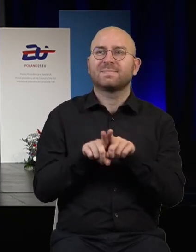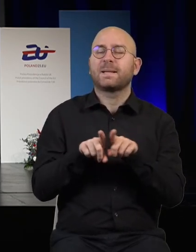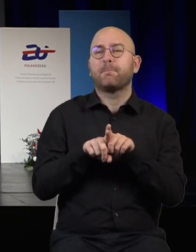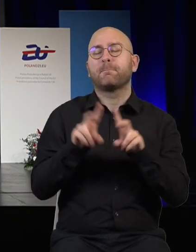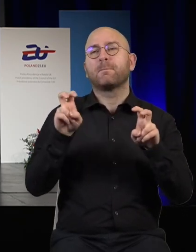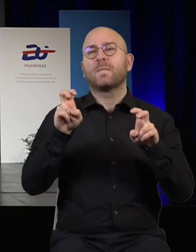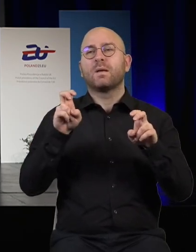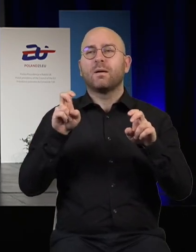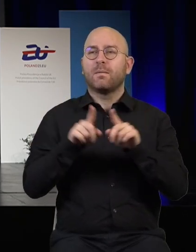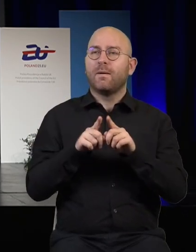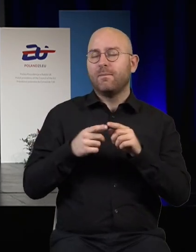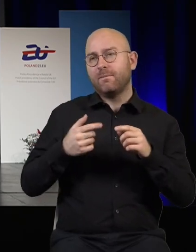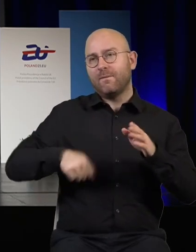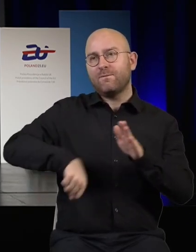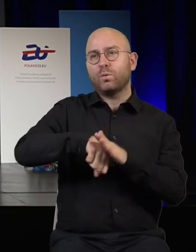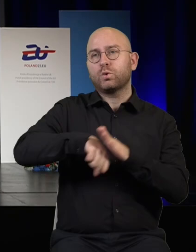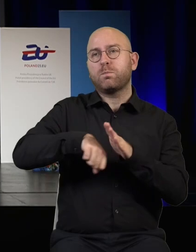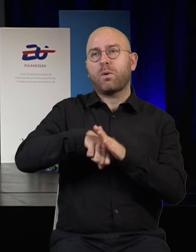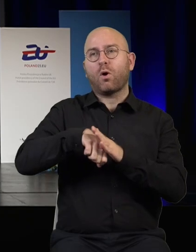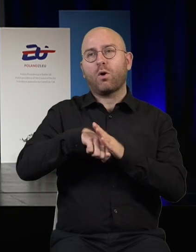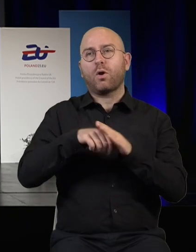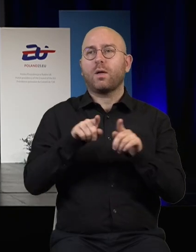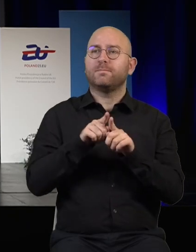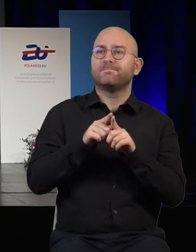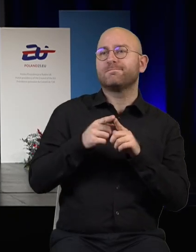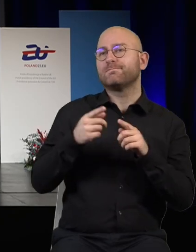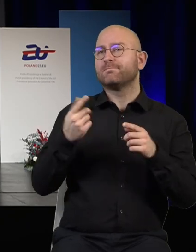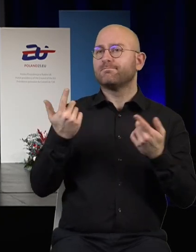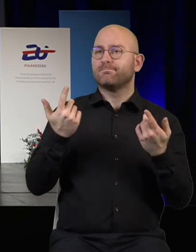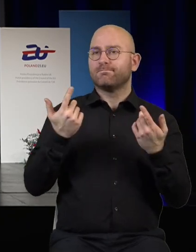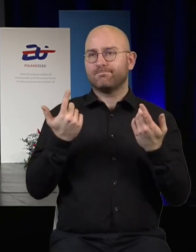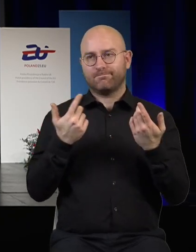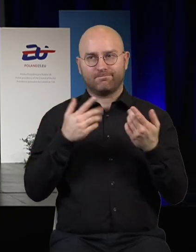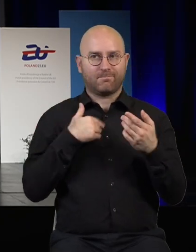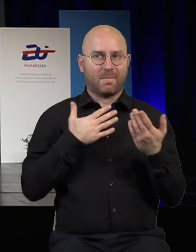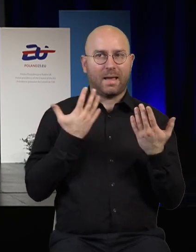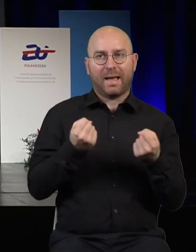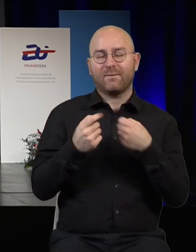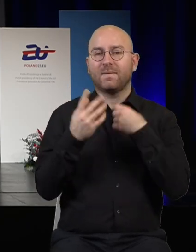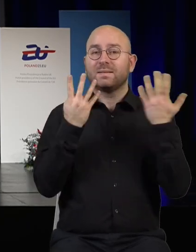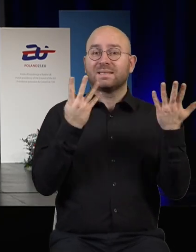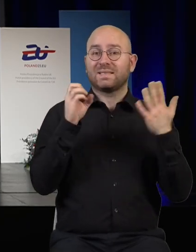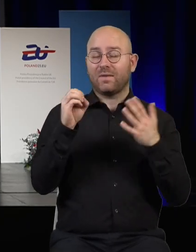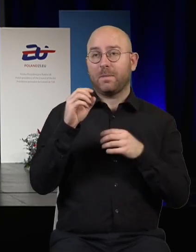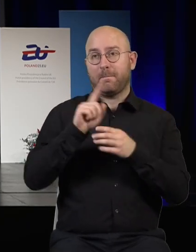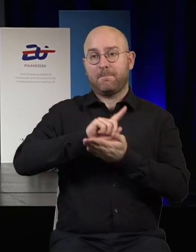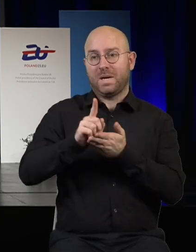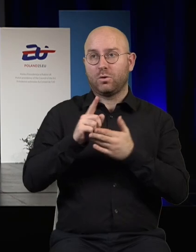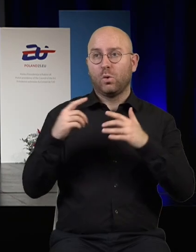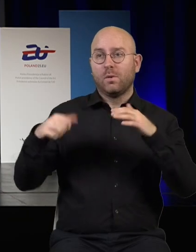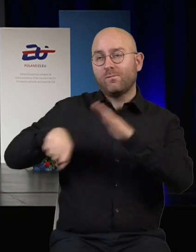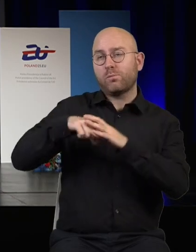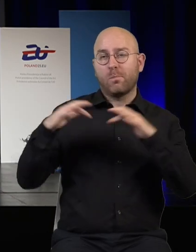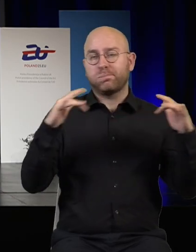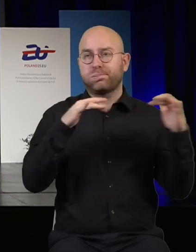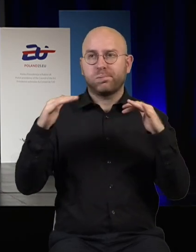the time of the game. I think because we have started 5 minutes later, you would forgive